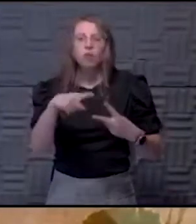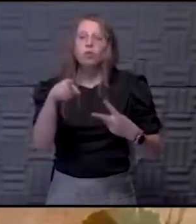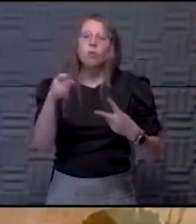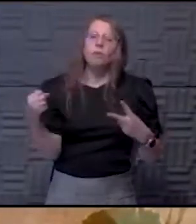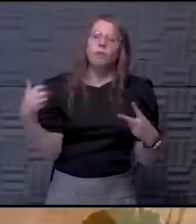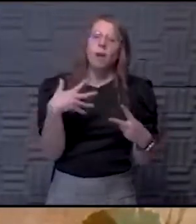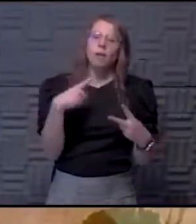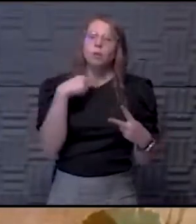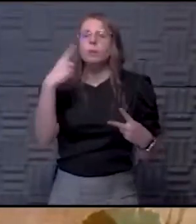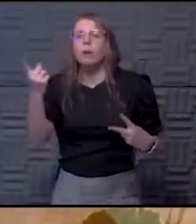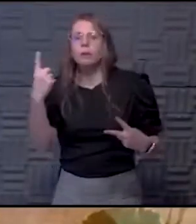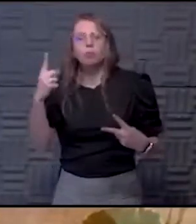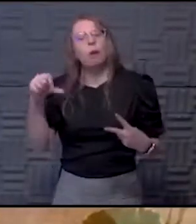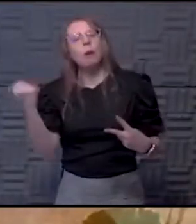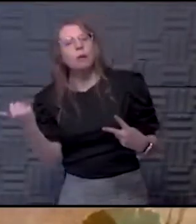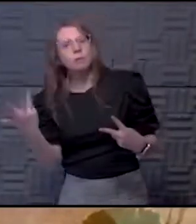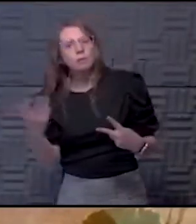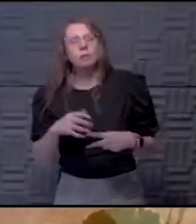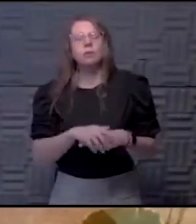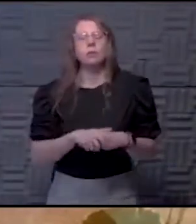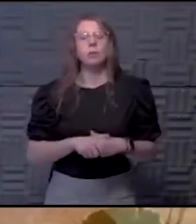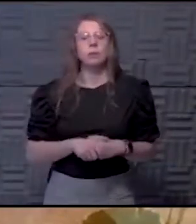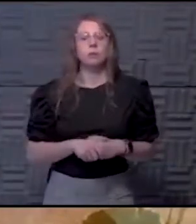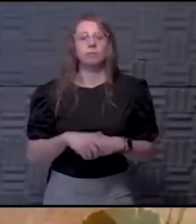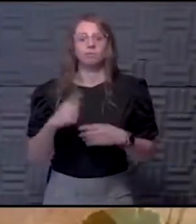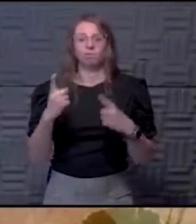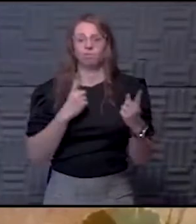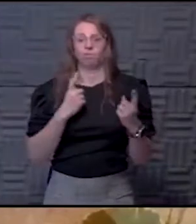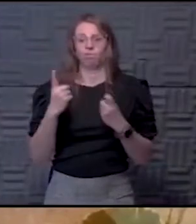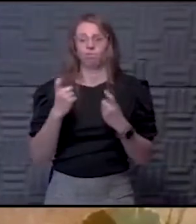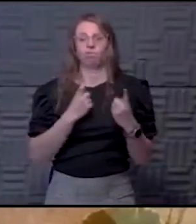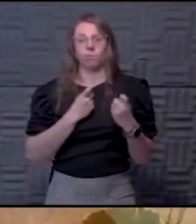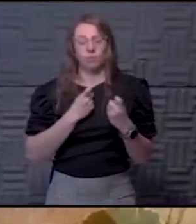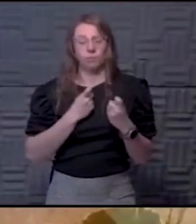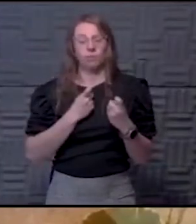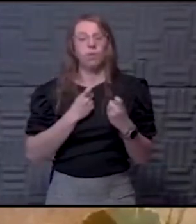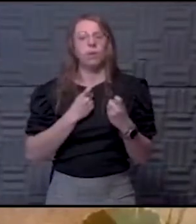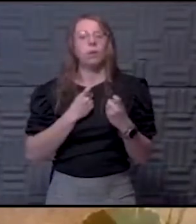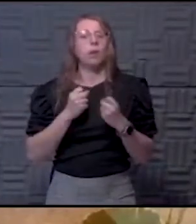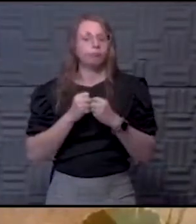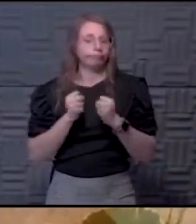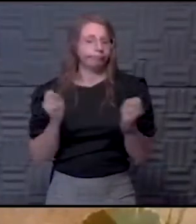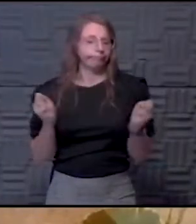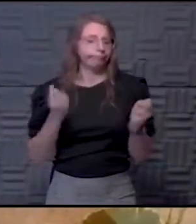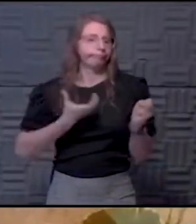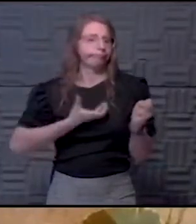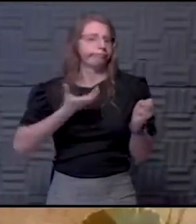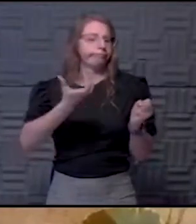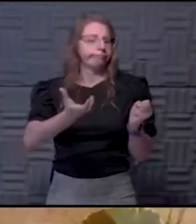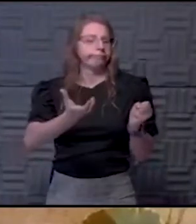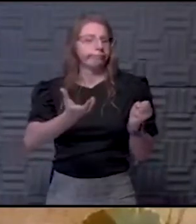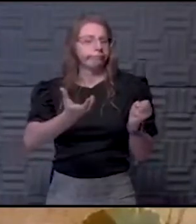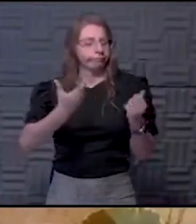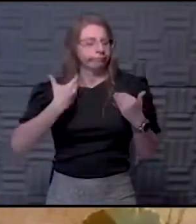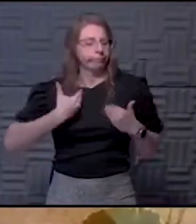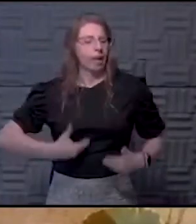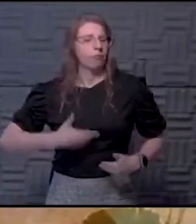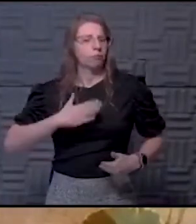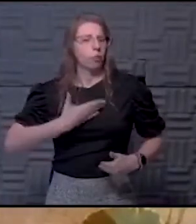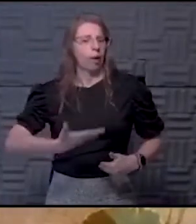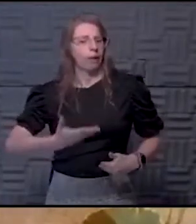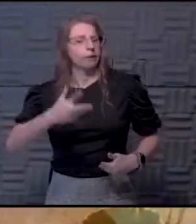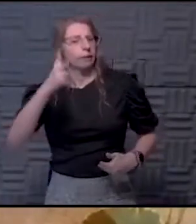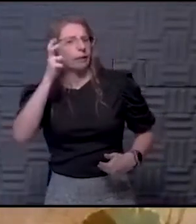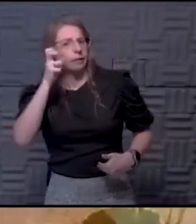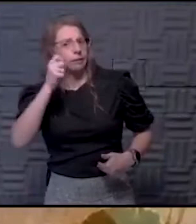tell someone else? Those kinds of questions invite the idea that I'm willing to listen and I'm